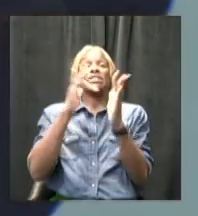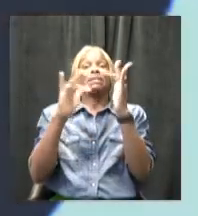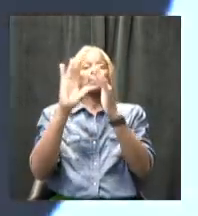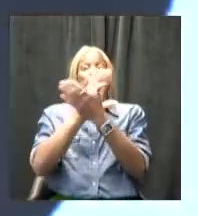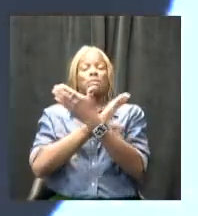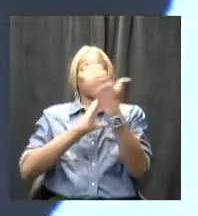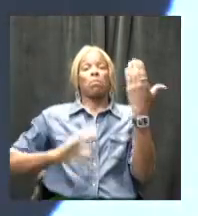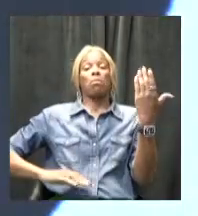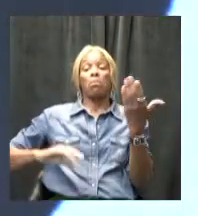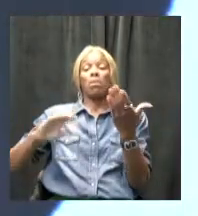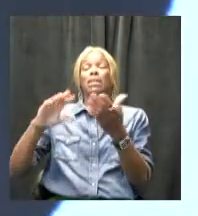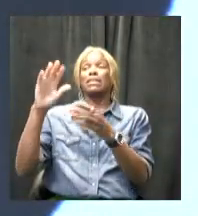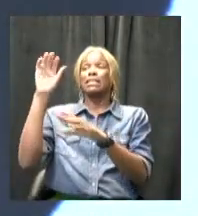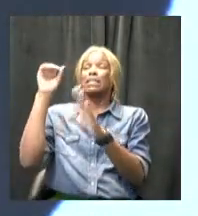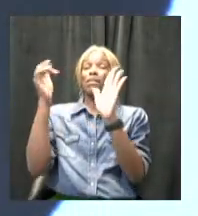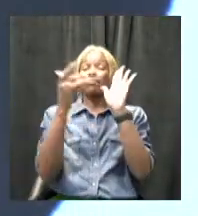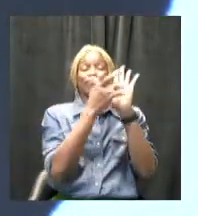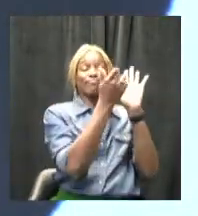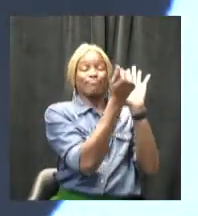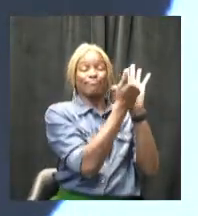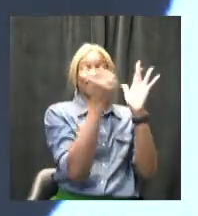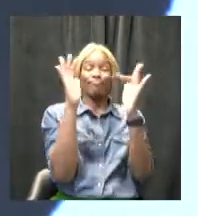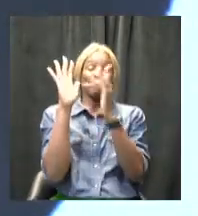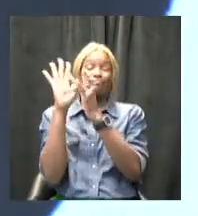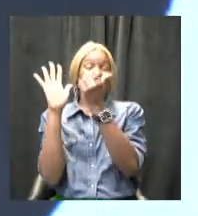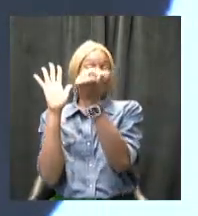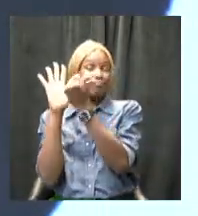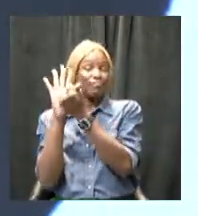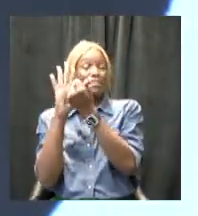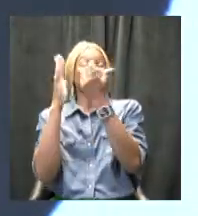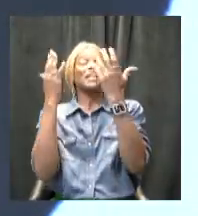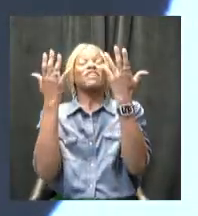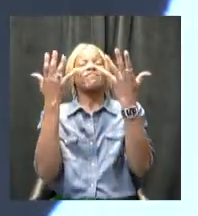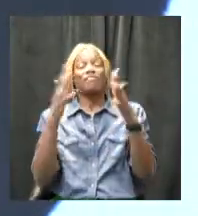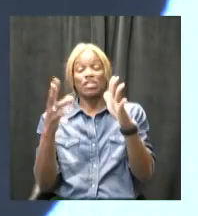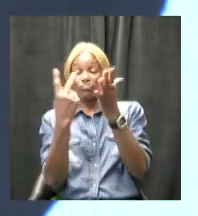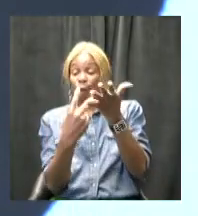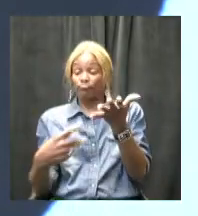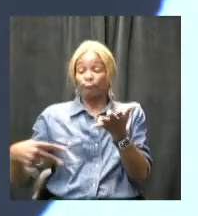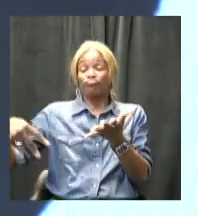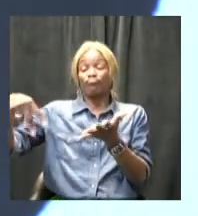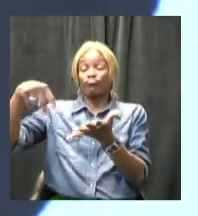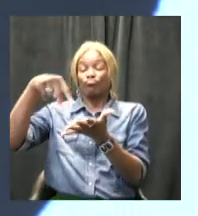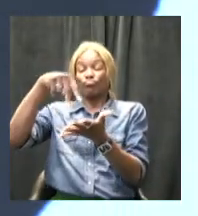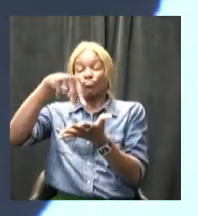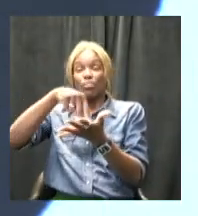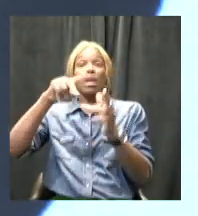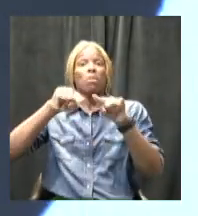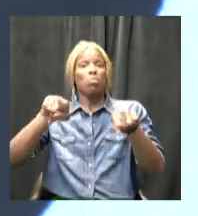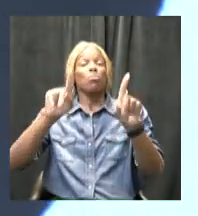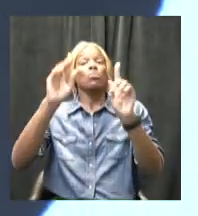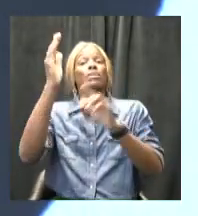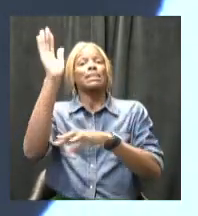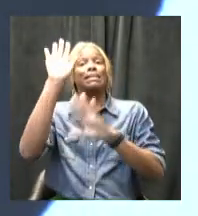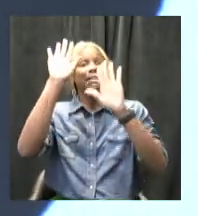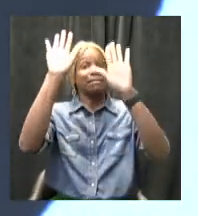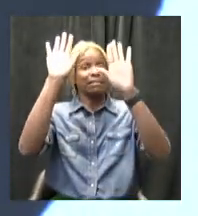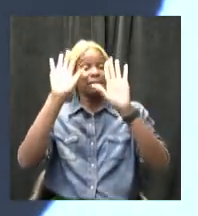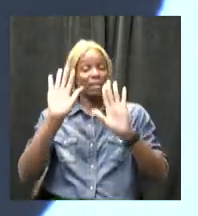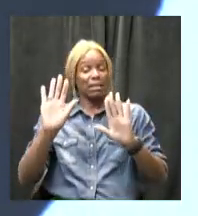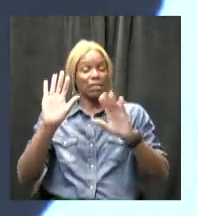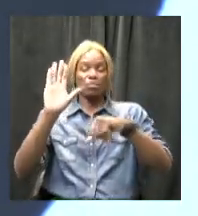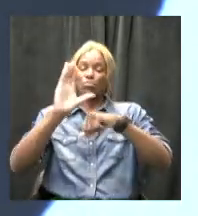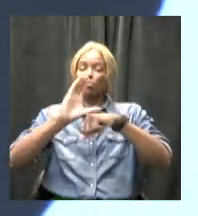very moment, 50 days later, on that Pentecost Sunday, it's on that day that the church